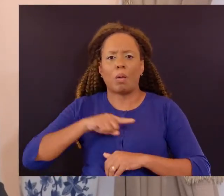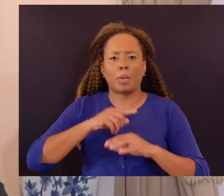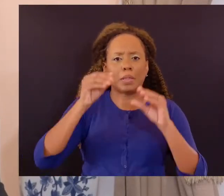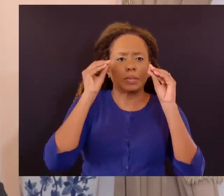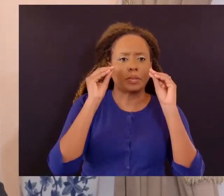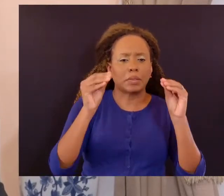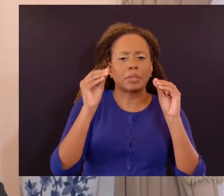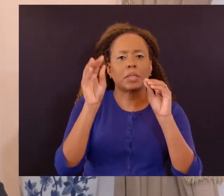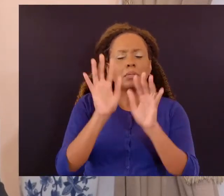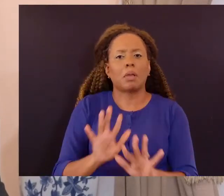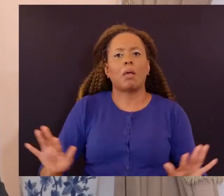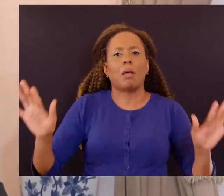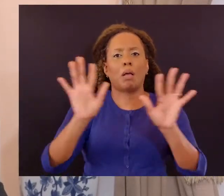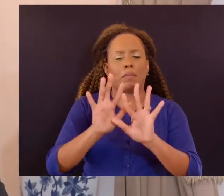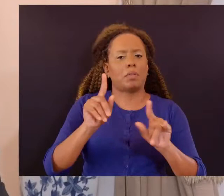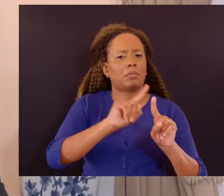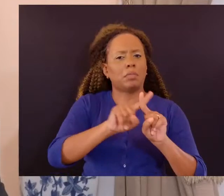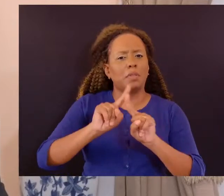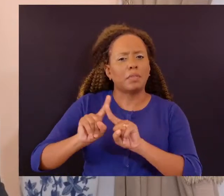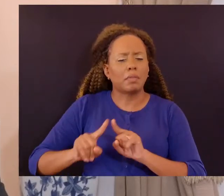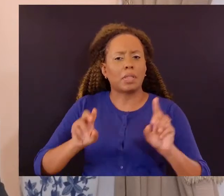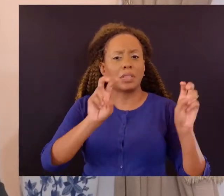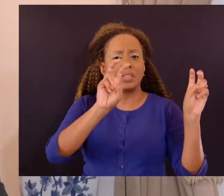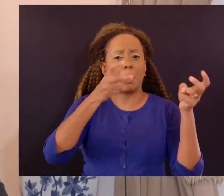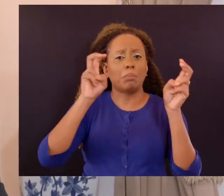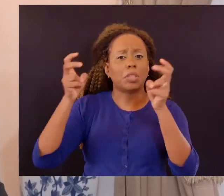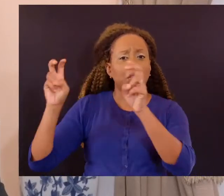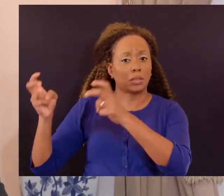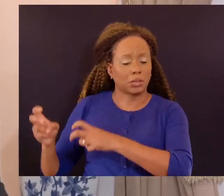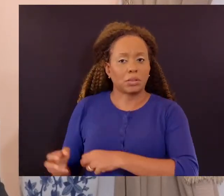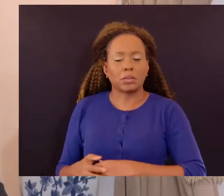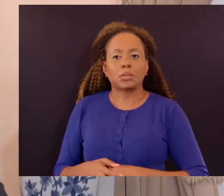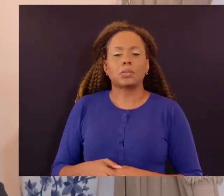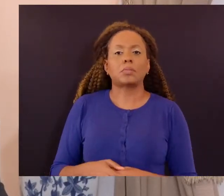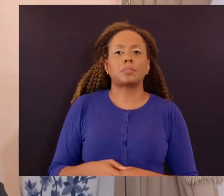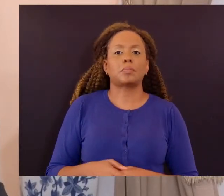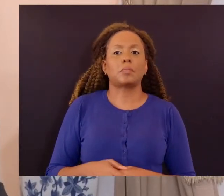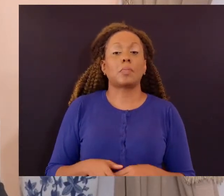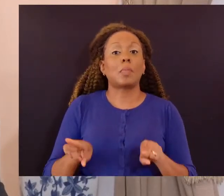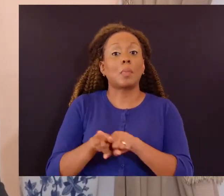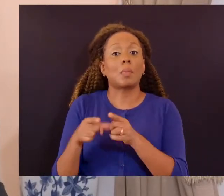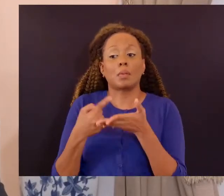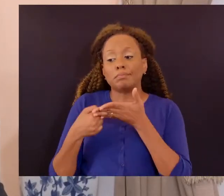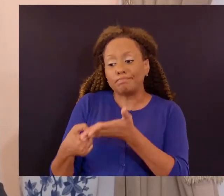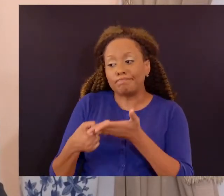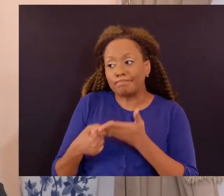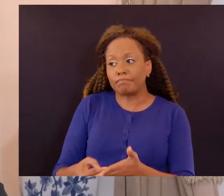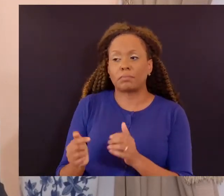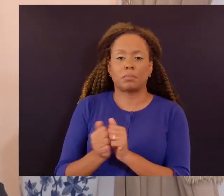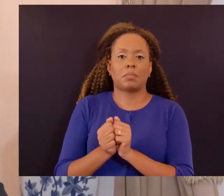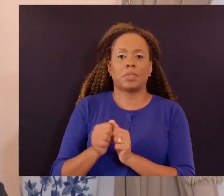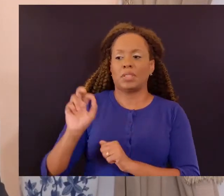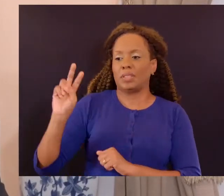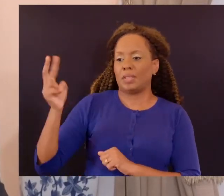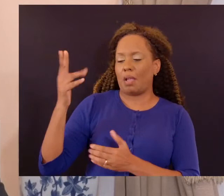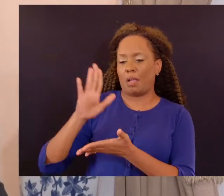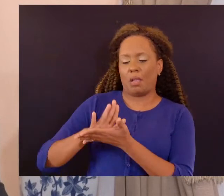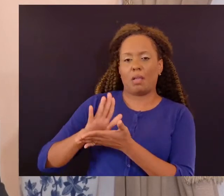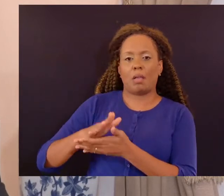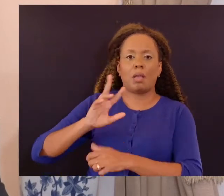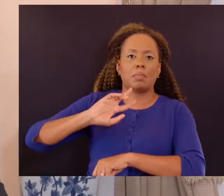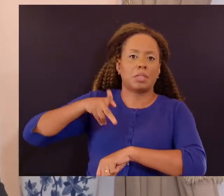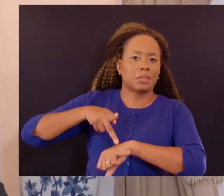across the various subjects. It also means that we have had serious discussions with various principals at the secondary schools,